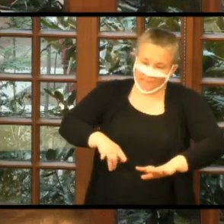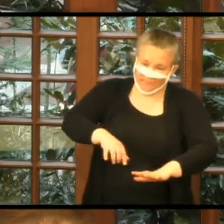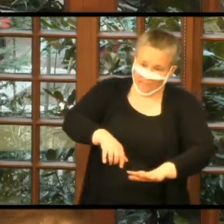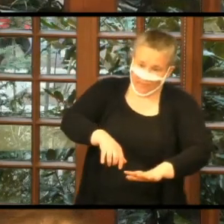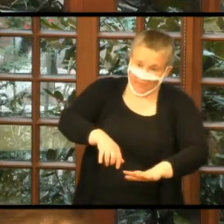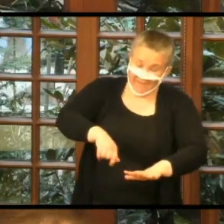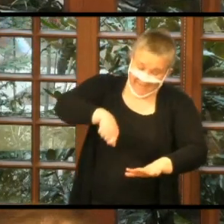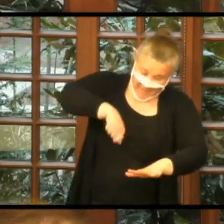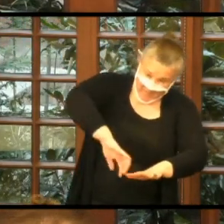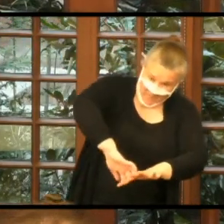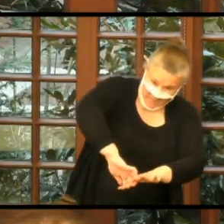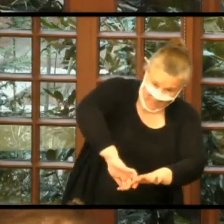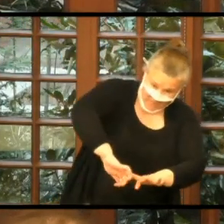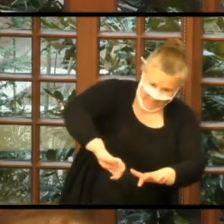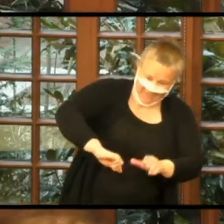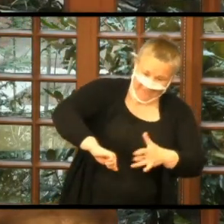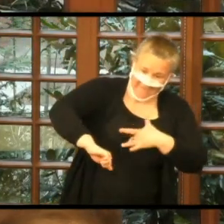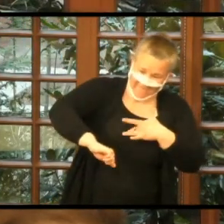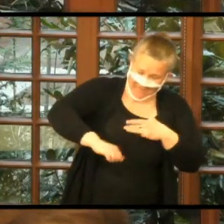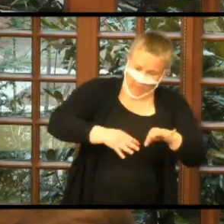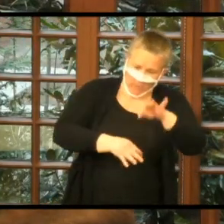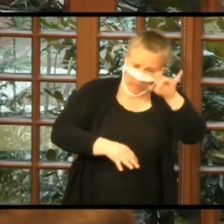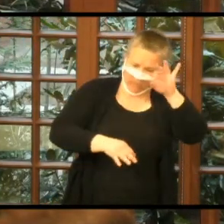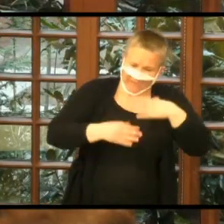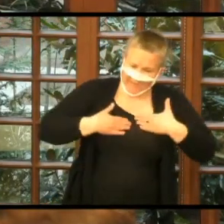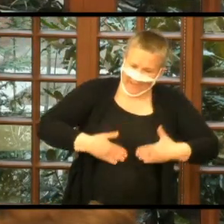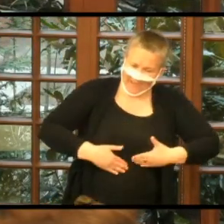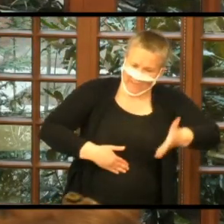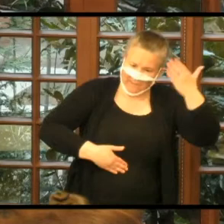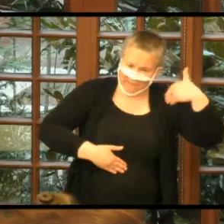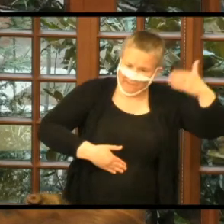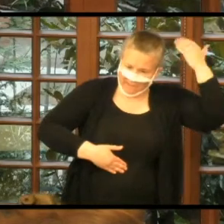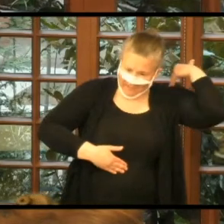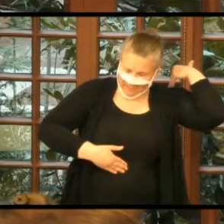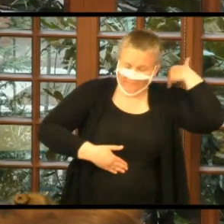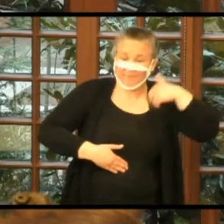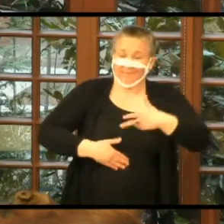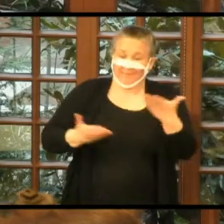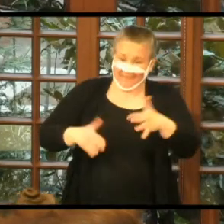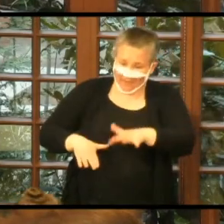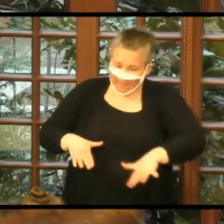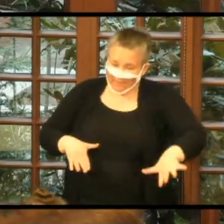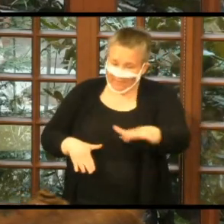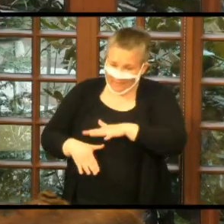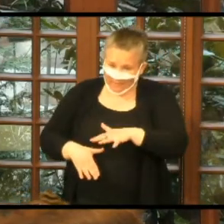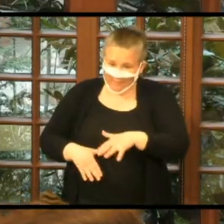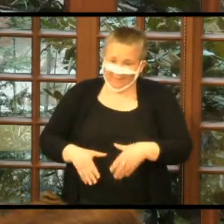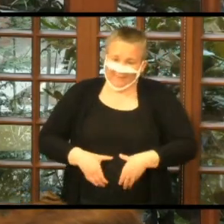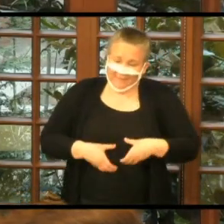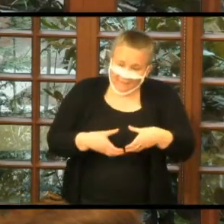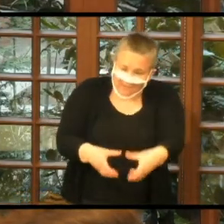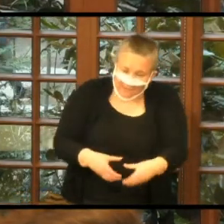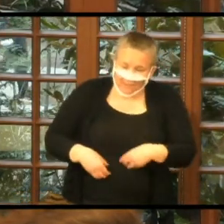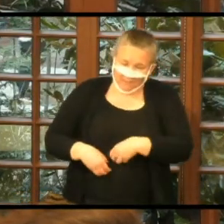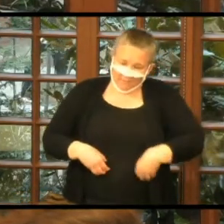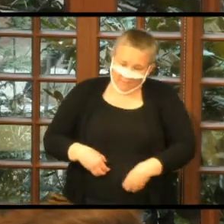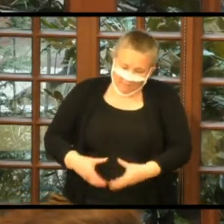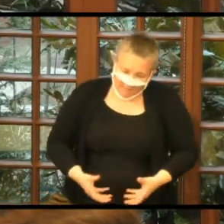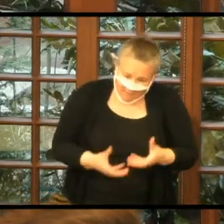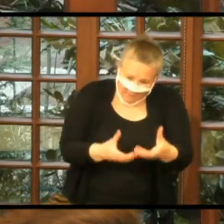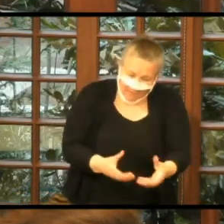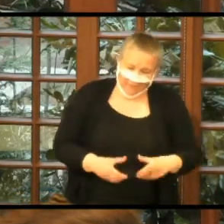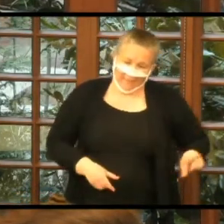consecrated hollow, he can feel the ghosts of anatomy's past. Here lay the stomach, the intestines, the